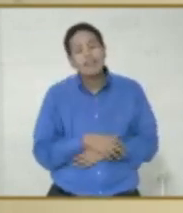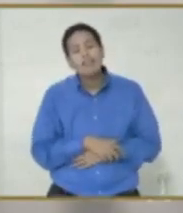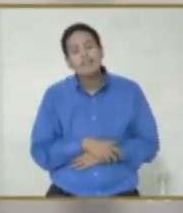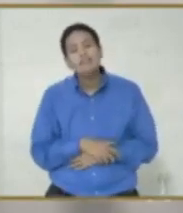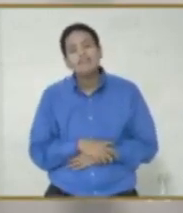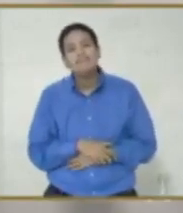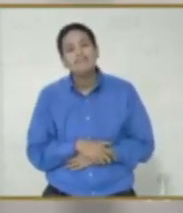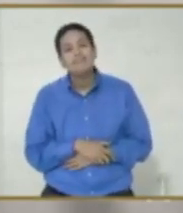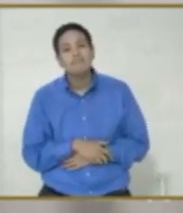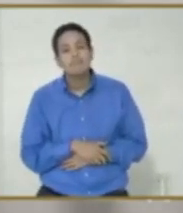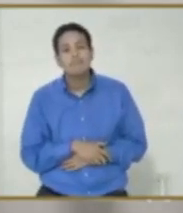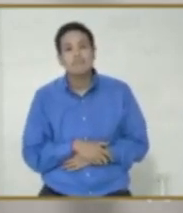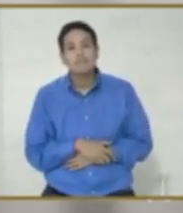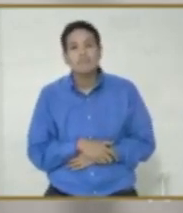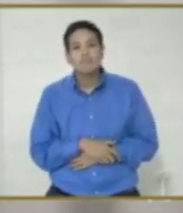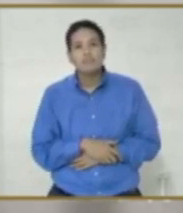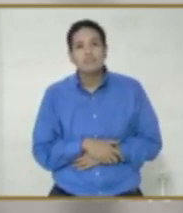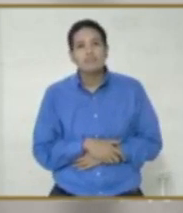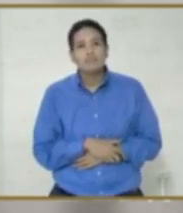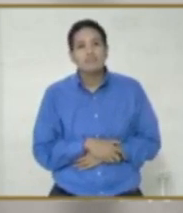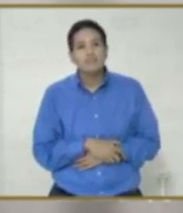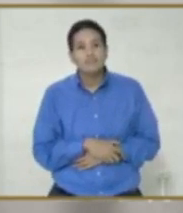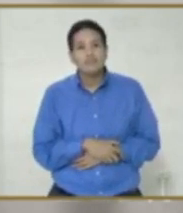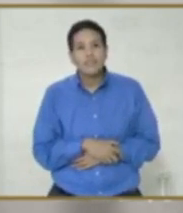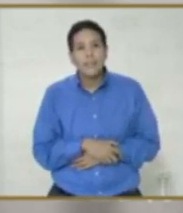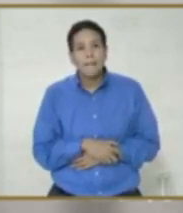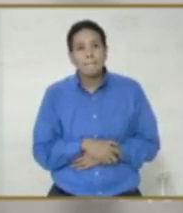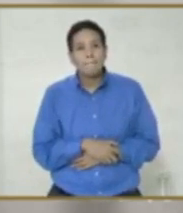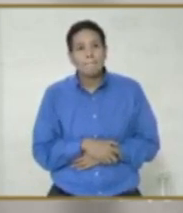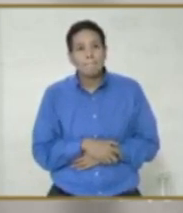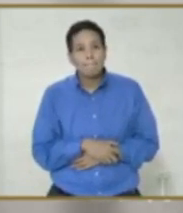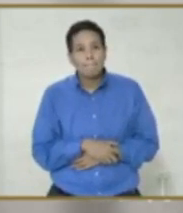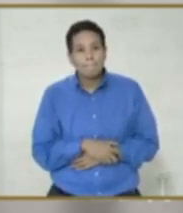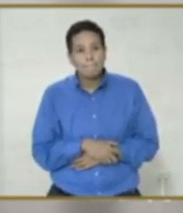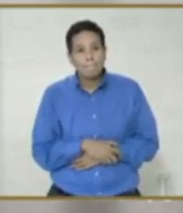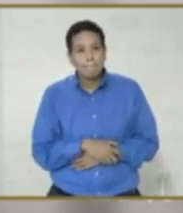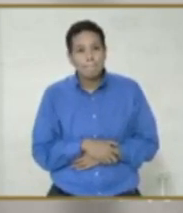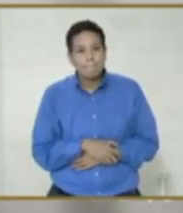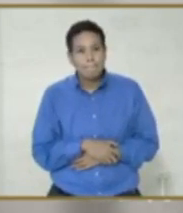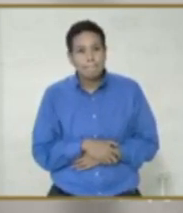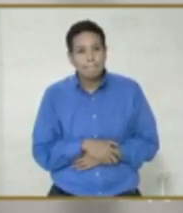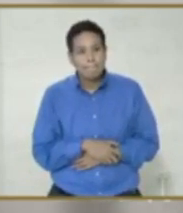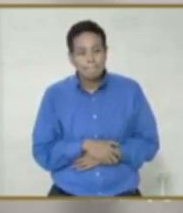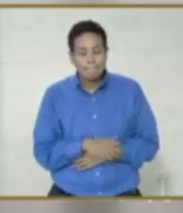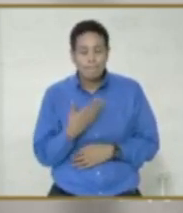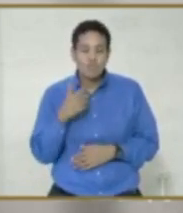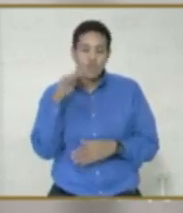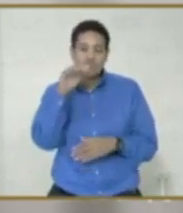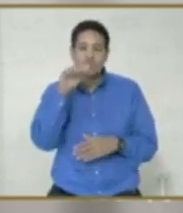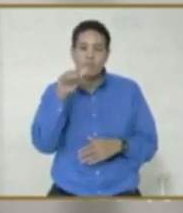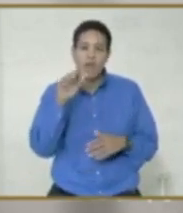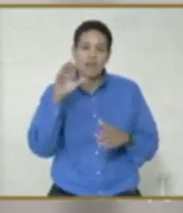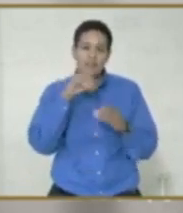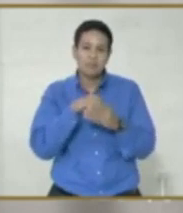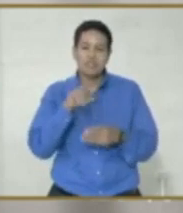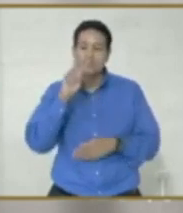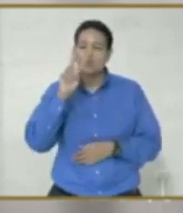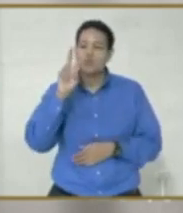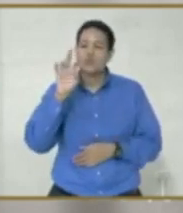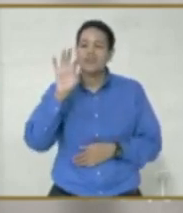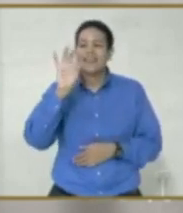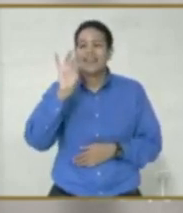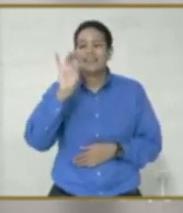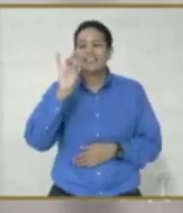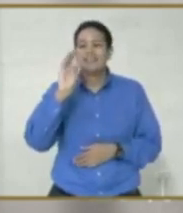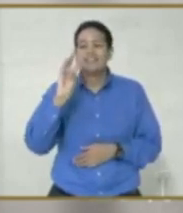you. Again, we want to remind our participants of our text and WhatsApp lines at 298-876,